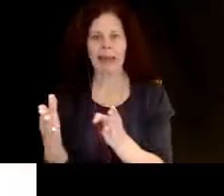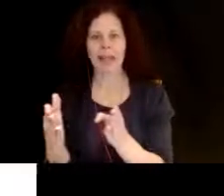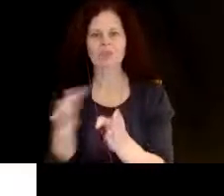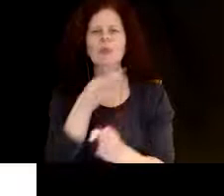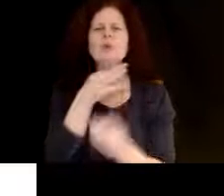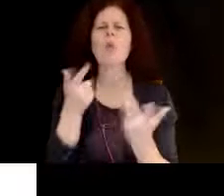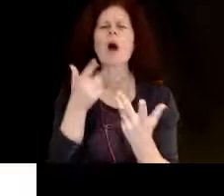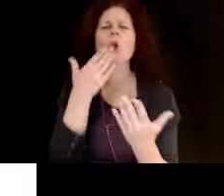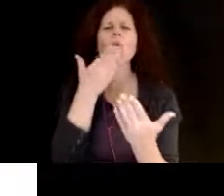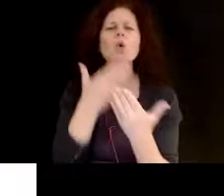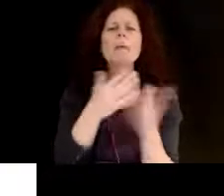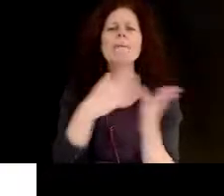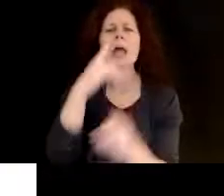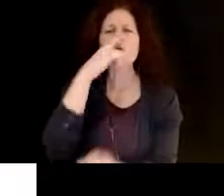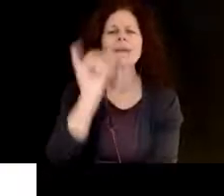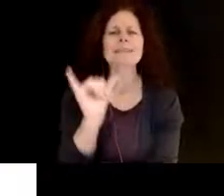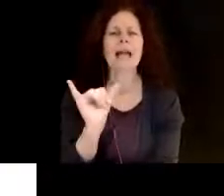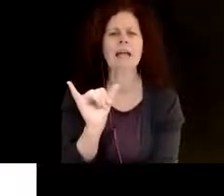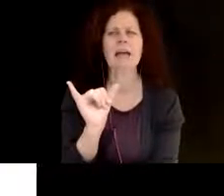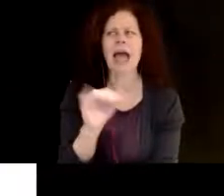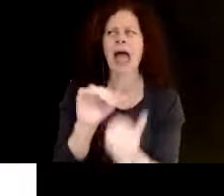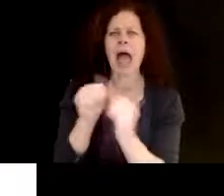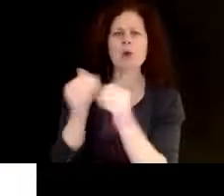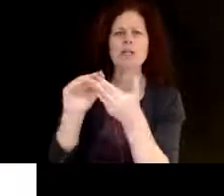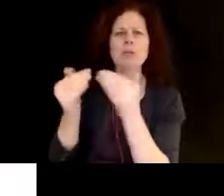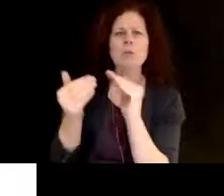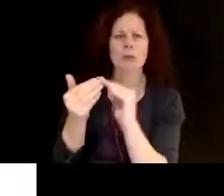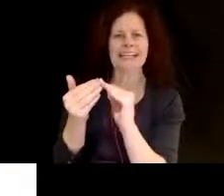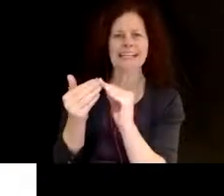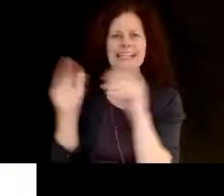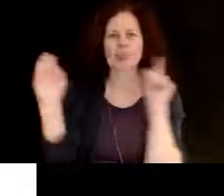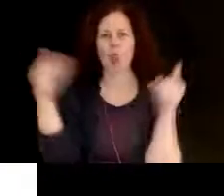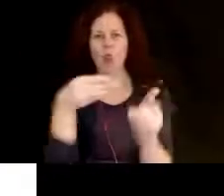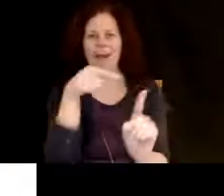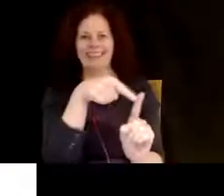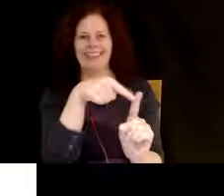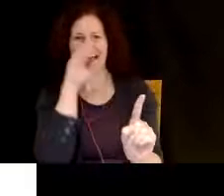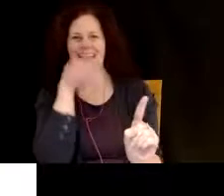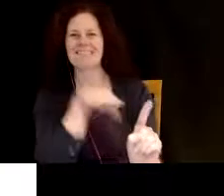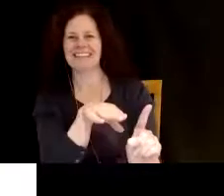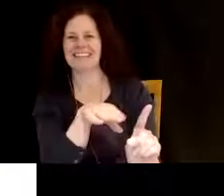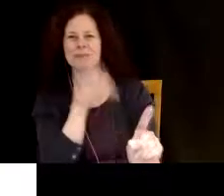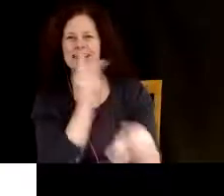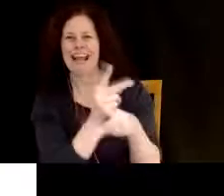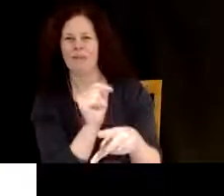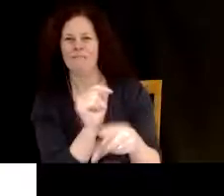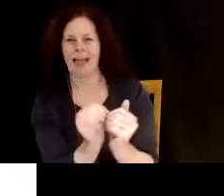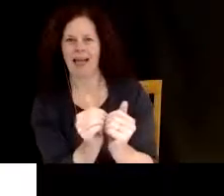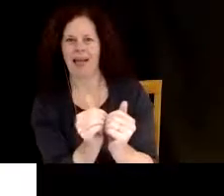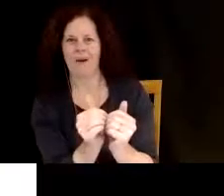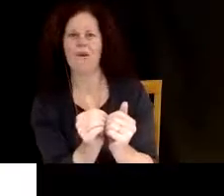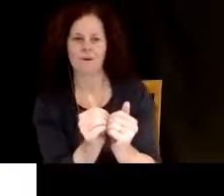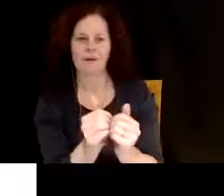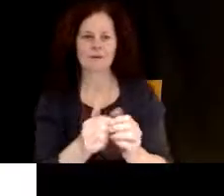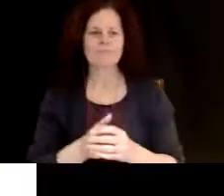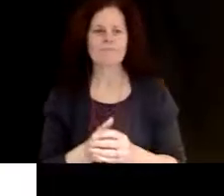how communities are dealing with the elephant. We wanted to focus in on how these key ingredients of success and share